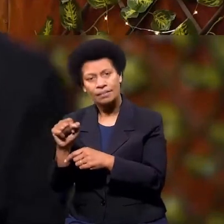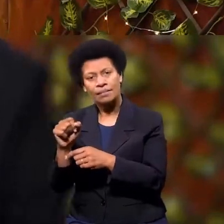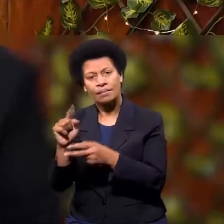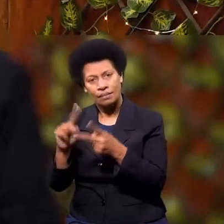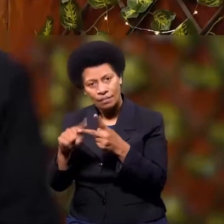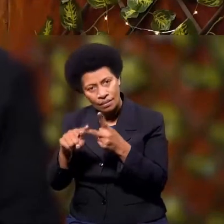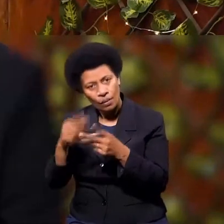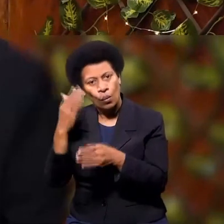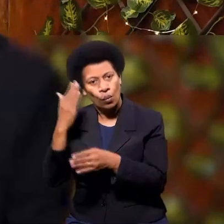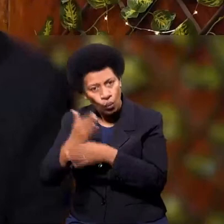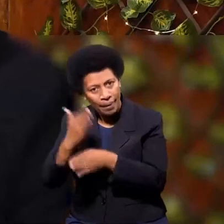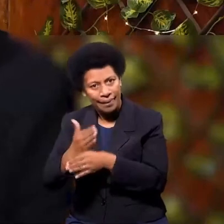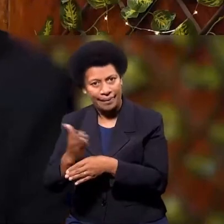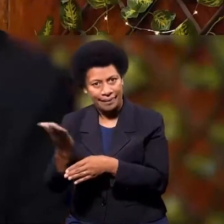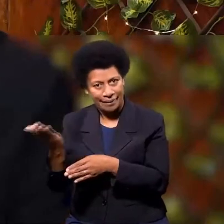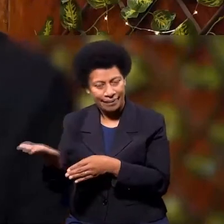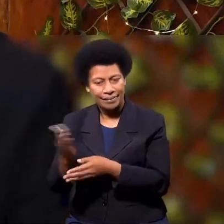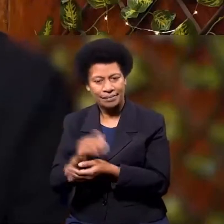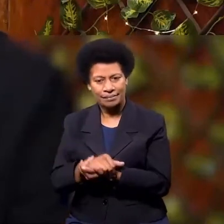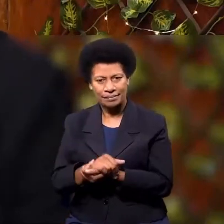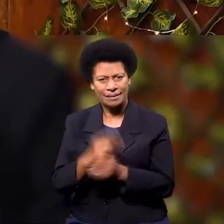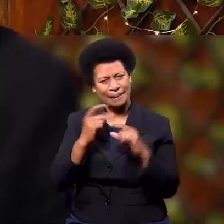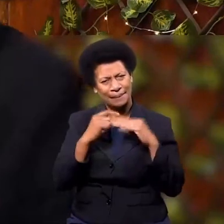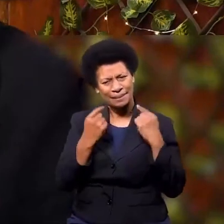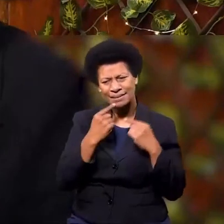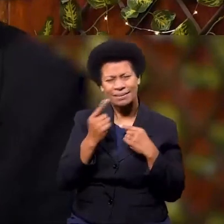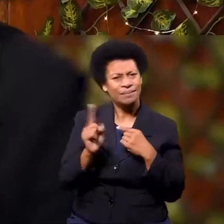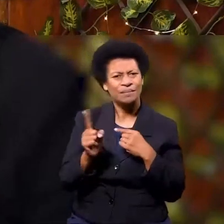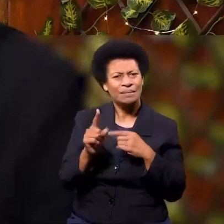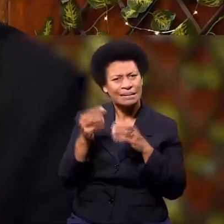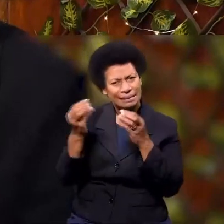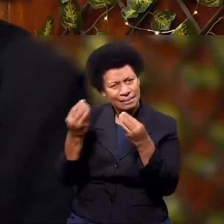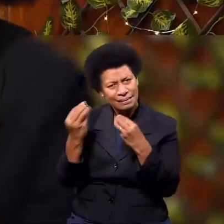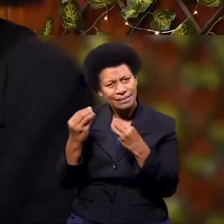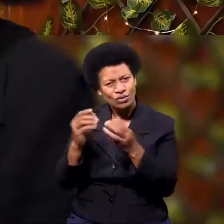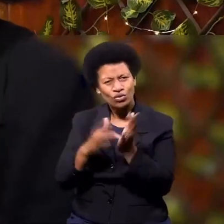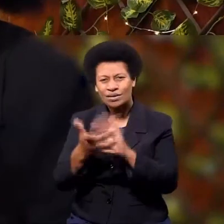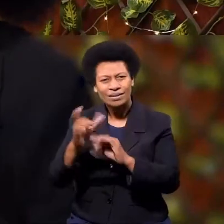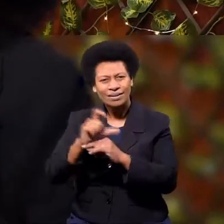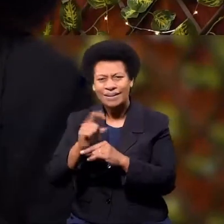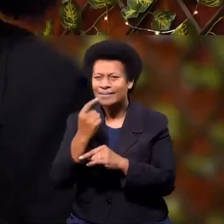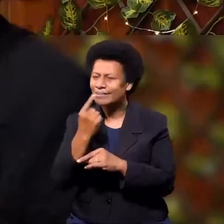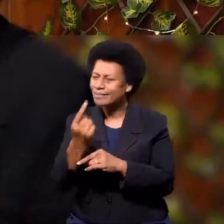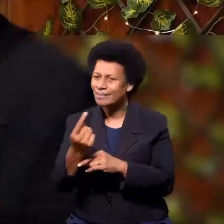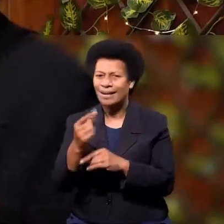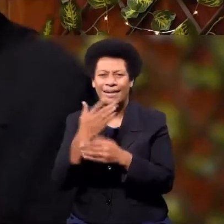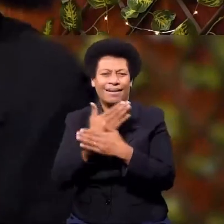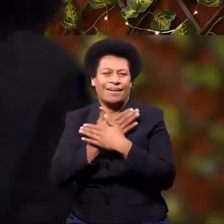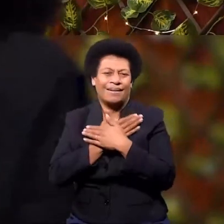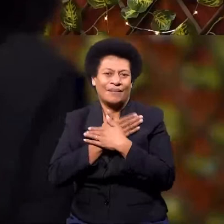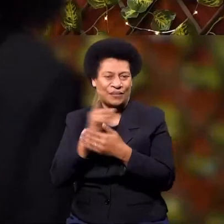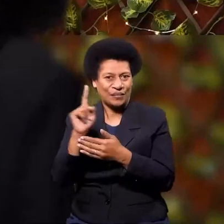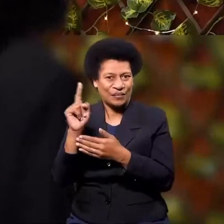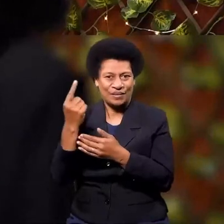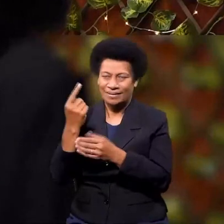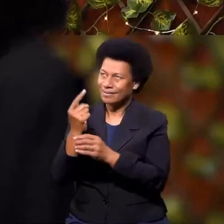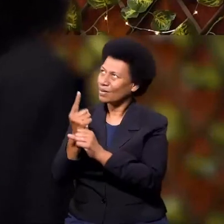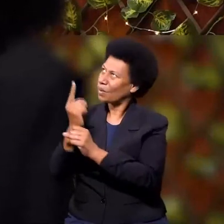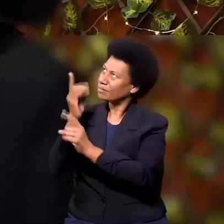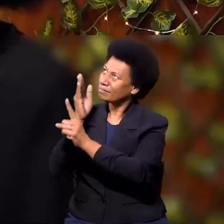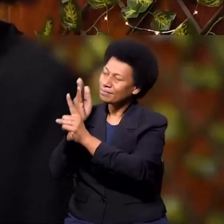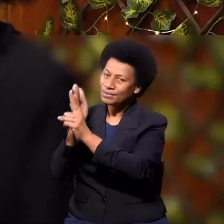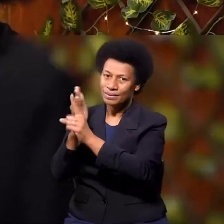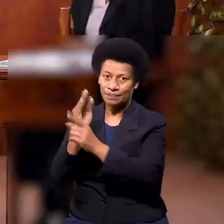works. And Talatala, what teachings of Jesus reinforces the idea of love, that love should come first and then followed by